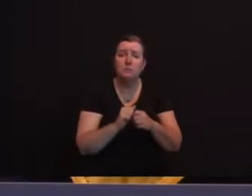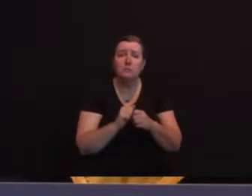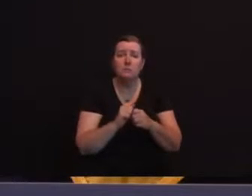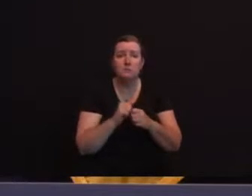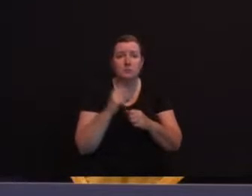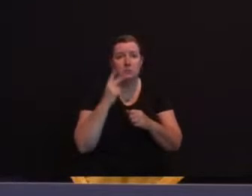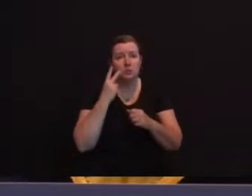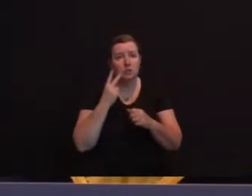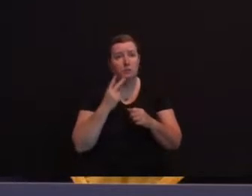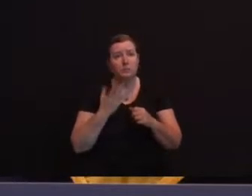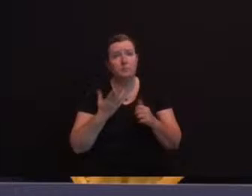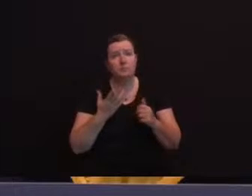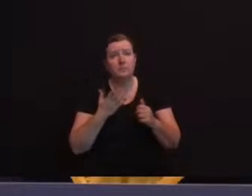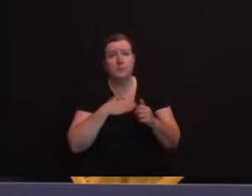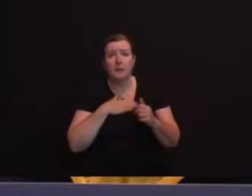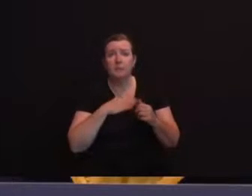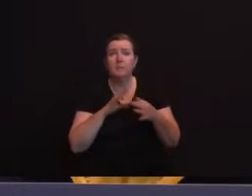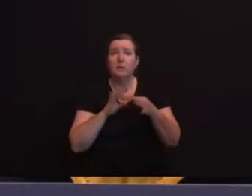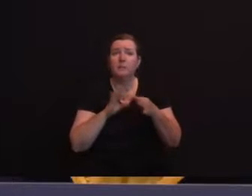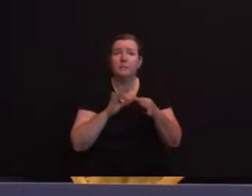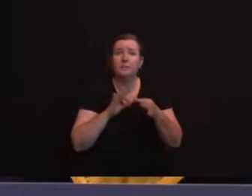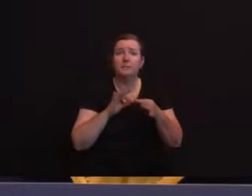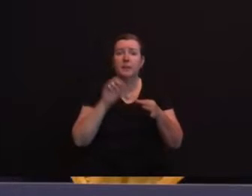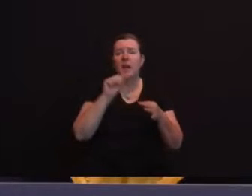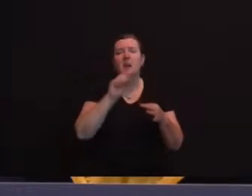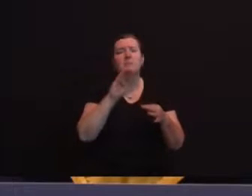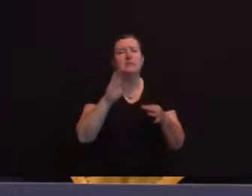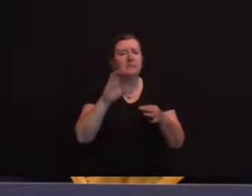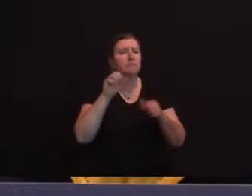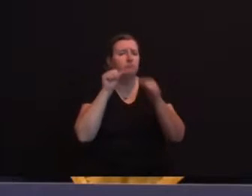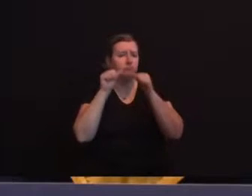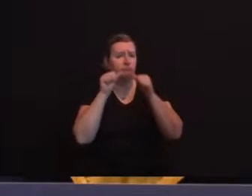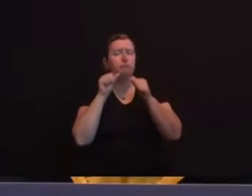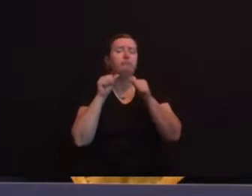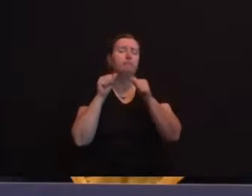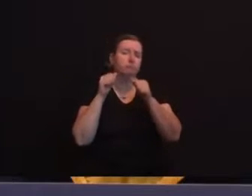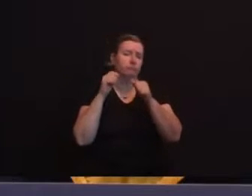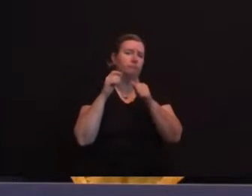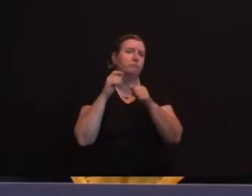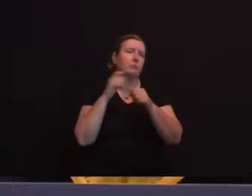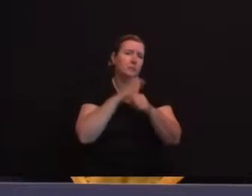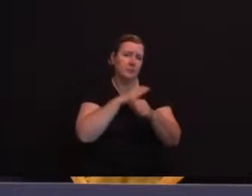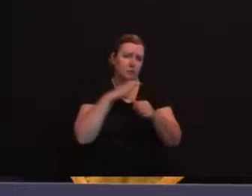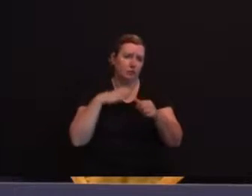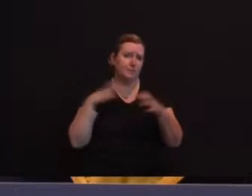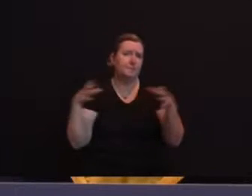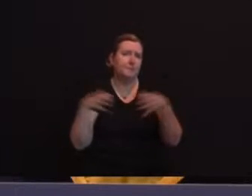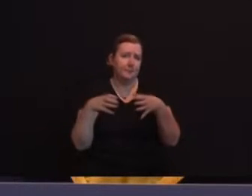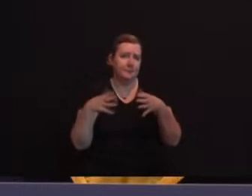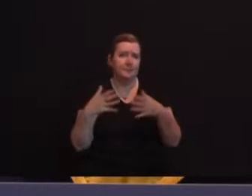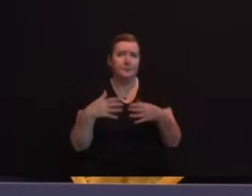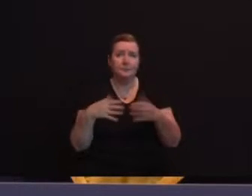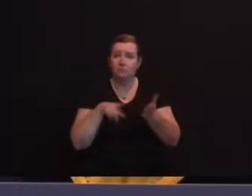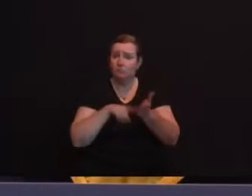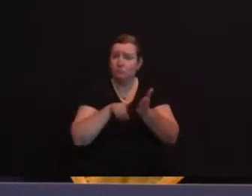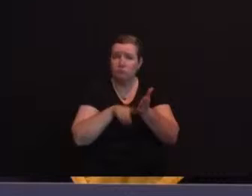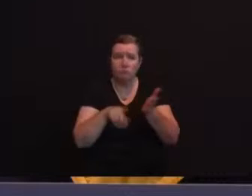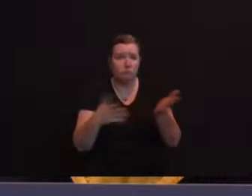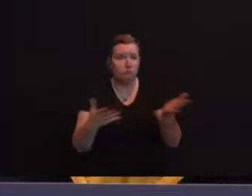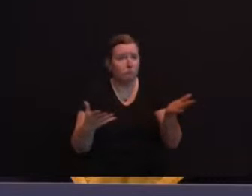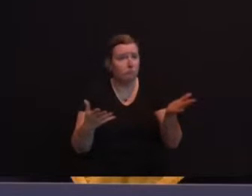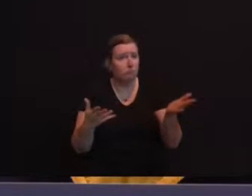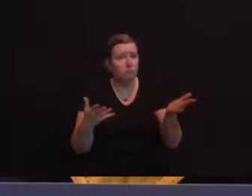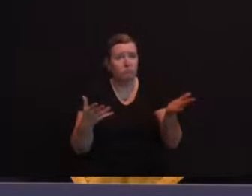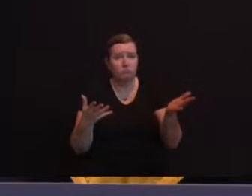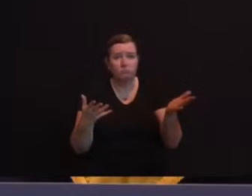Alcoholic Beverage Commission, we're plussing up not just testing and tracing and contact tracing community core, but